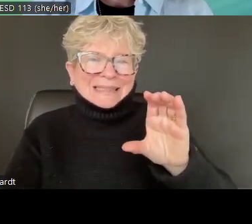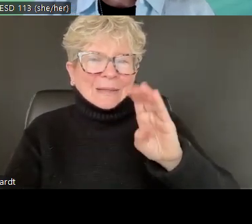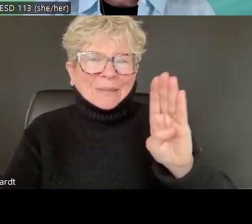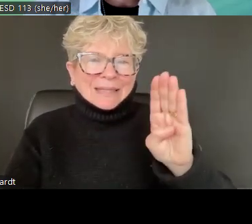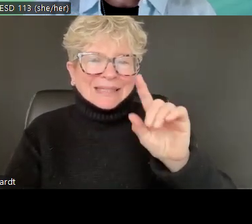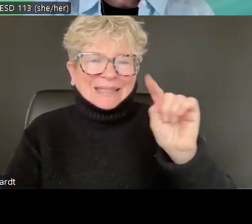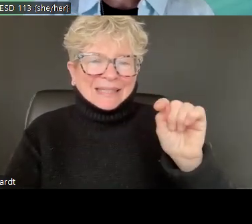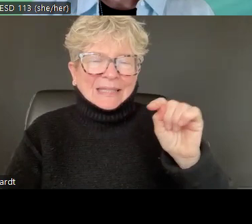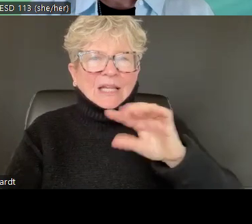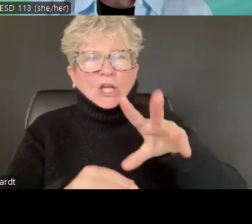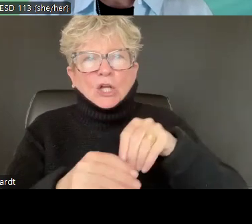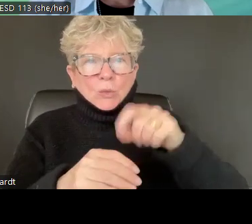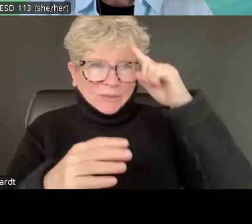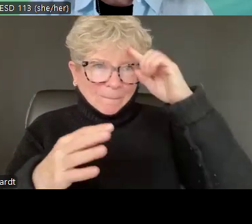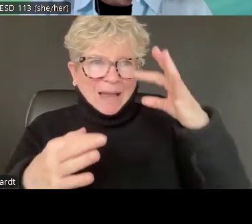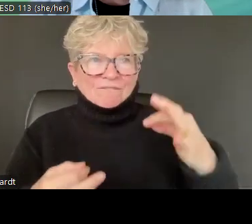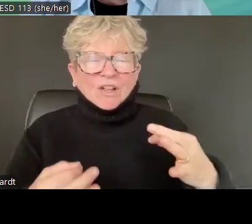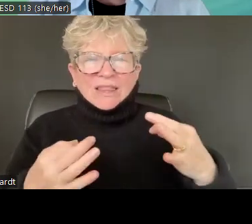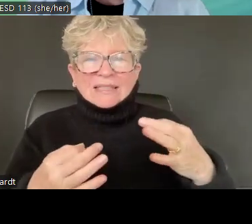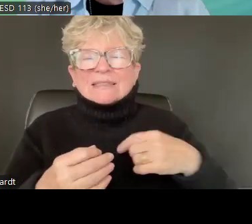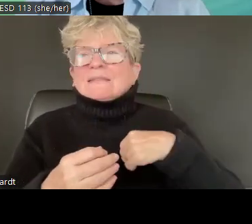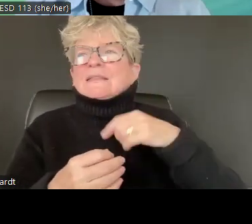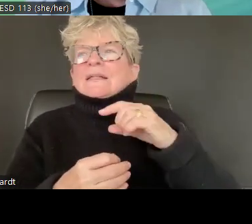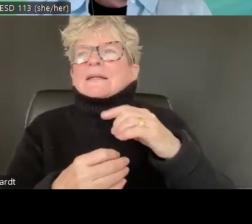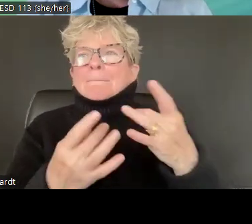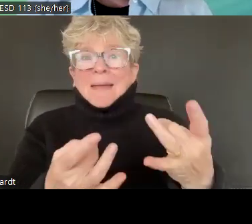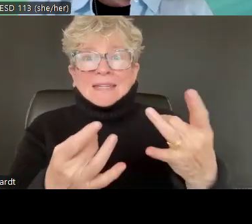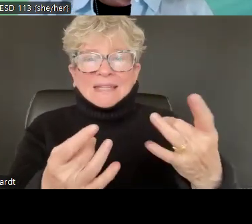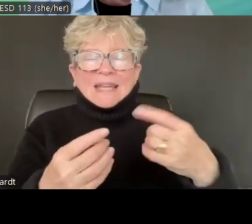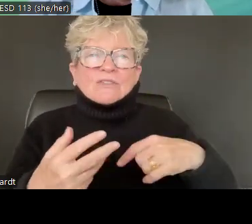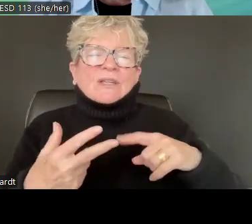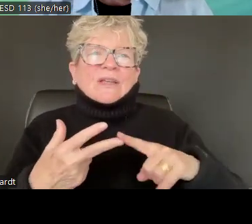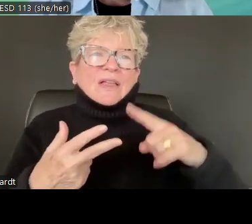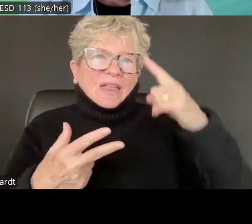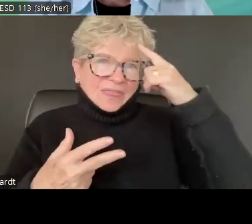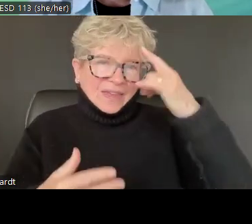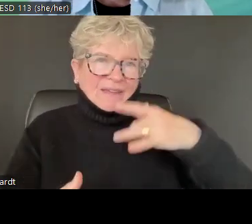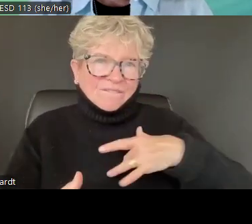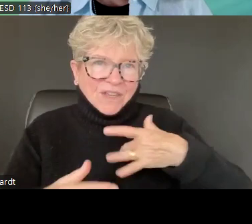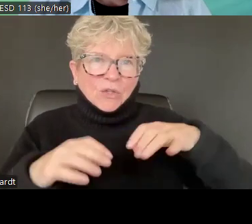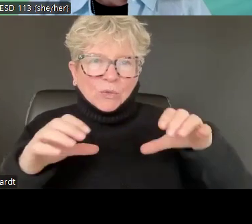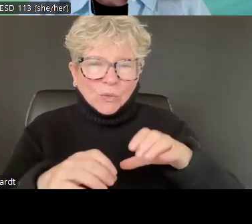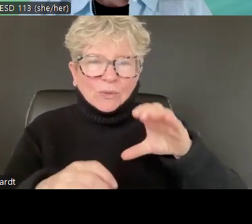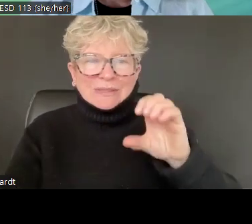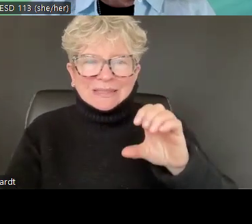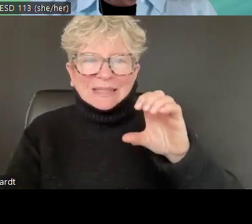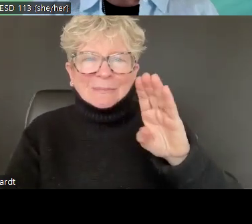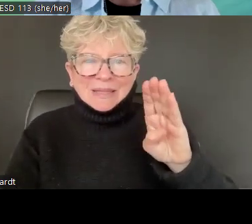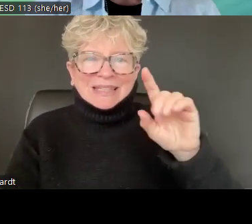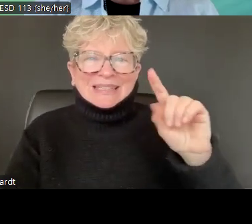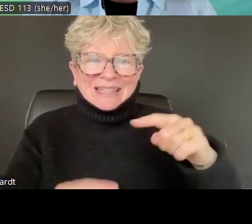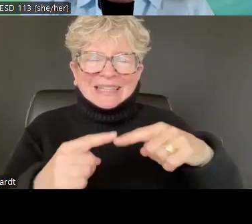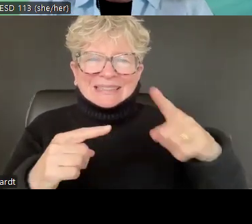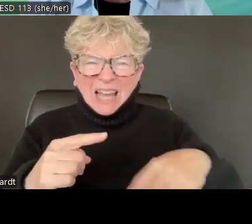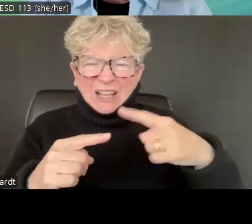includes mindfulness, meditation, the think, feel, do CBT cycle,